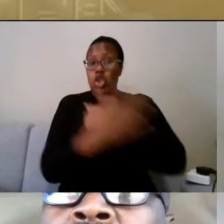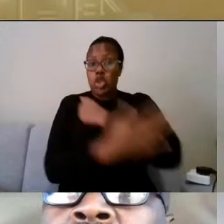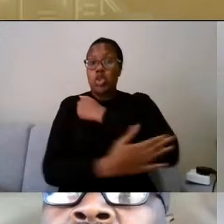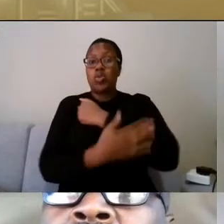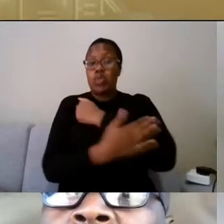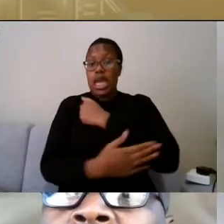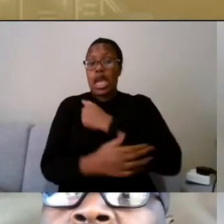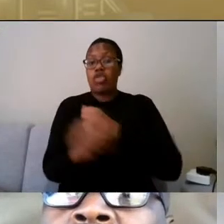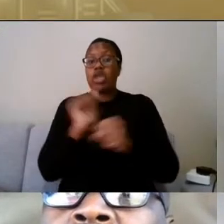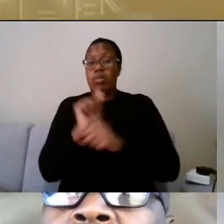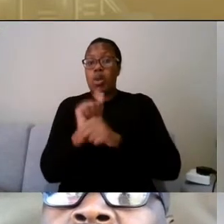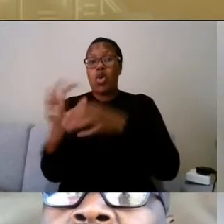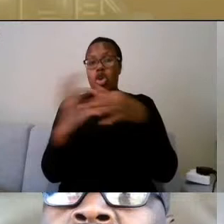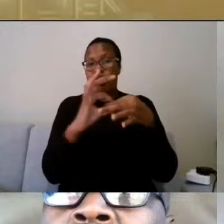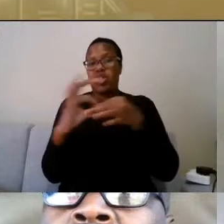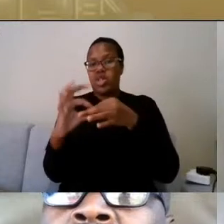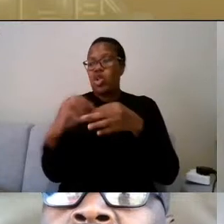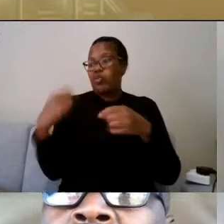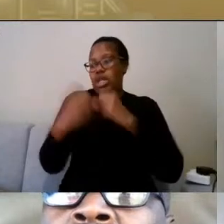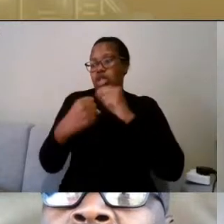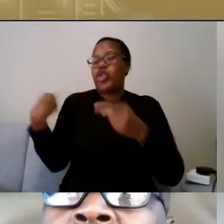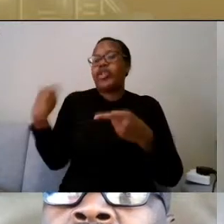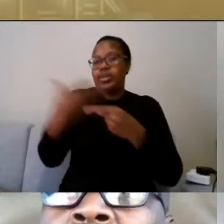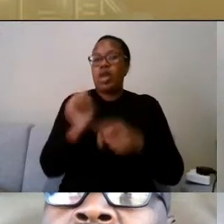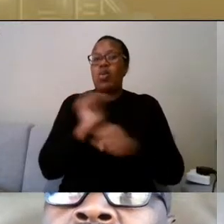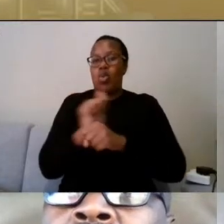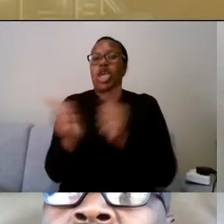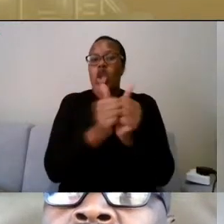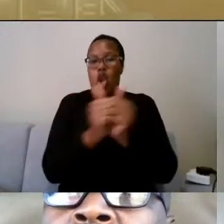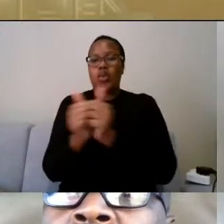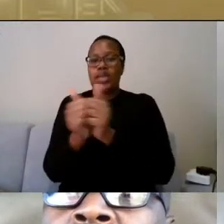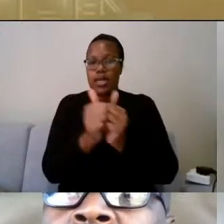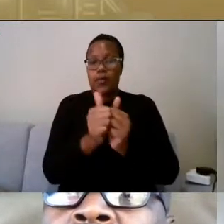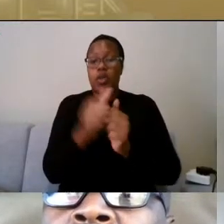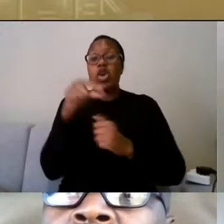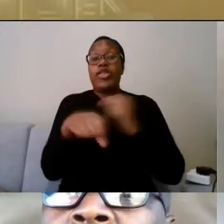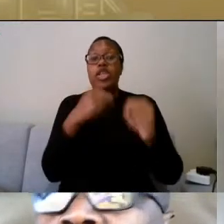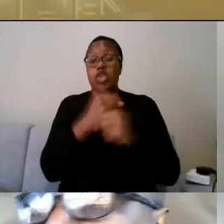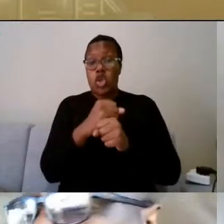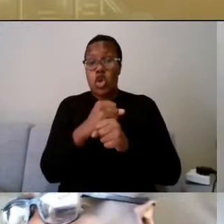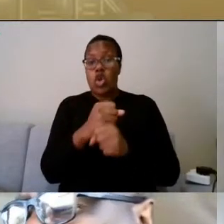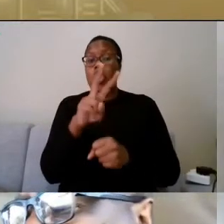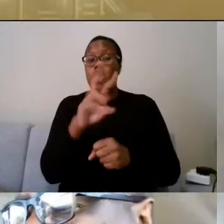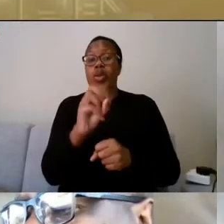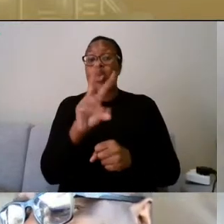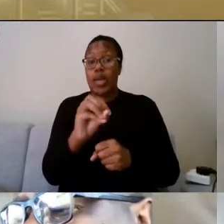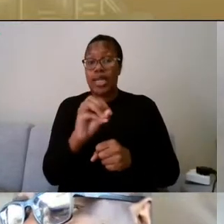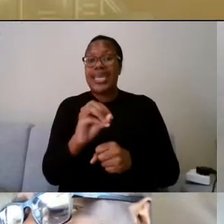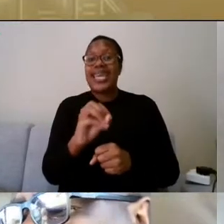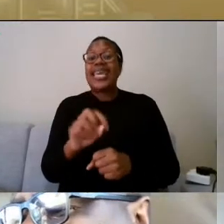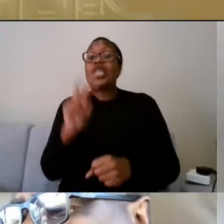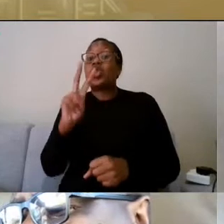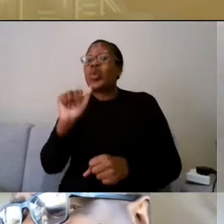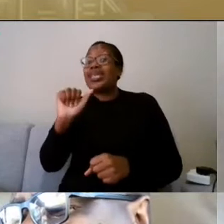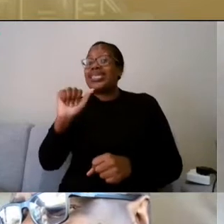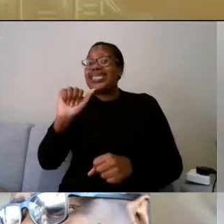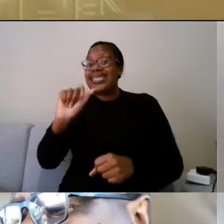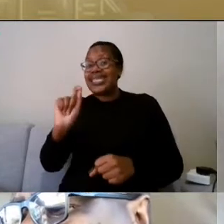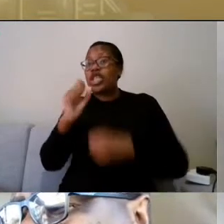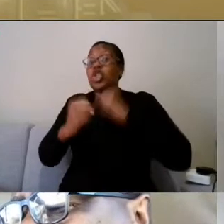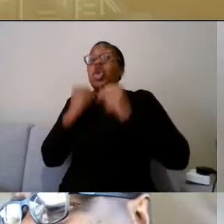over these years. And this year, 2020, marks 26 years since the establishment of